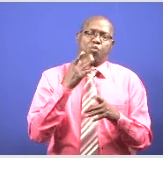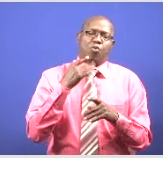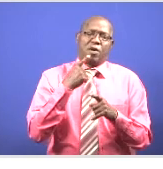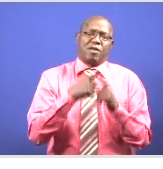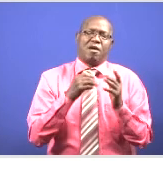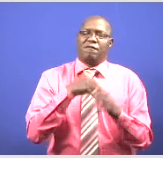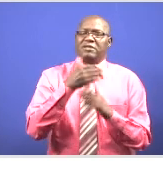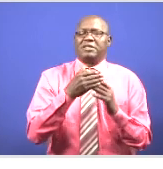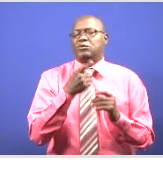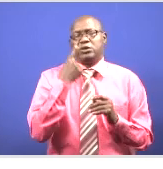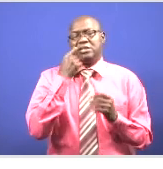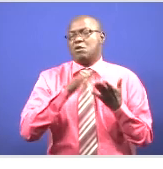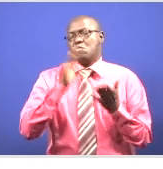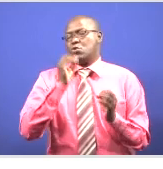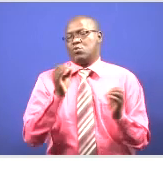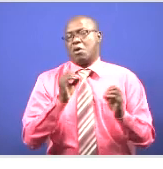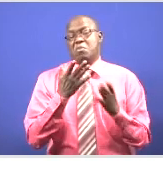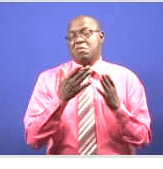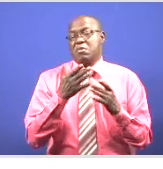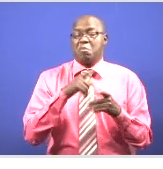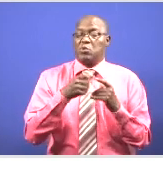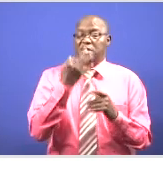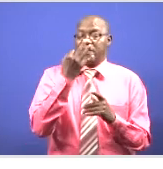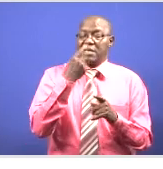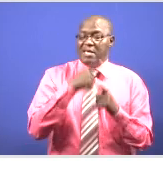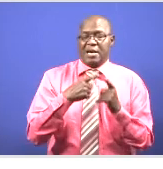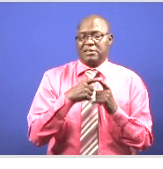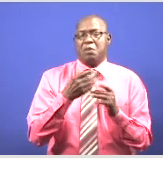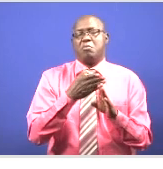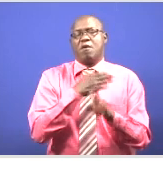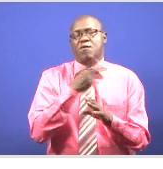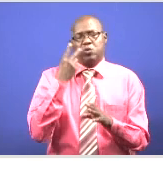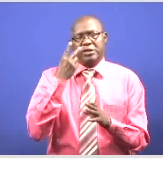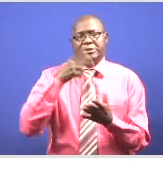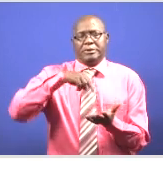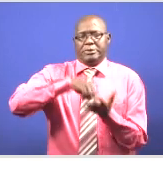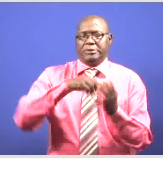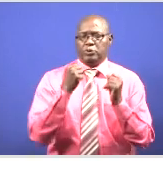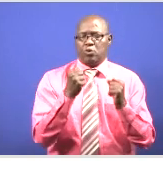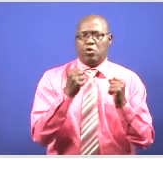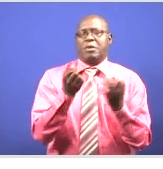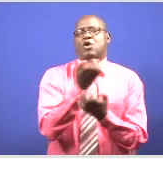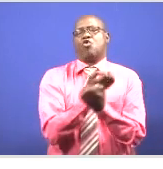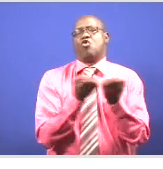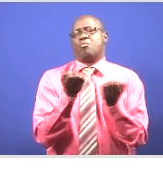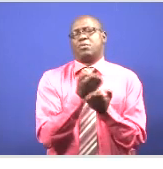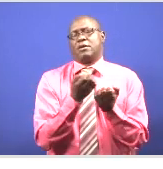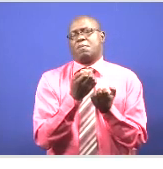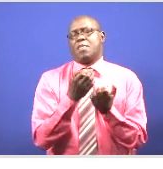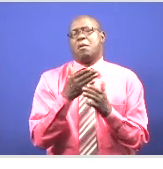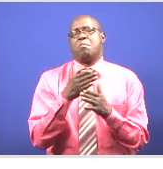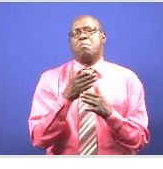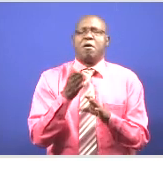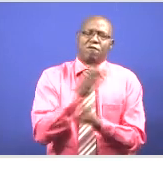This may take close to 3 years. You know, before we stabilize back our economy, before we get our shilling